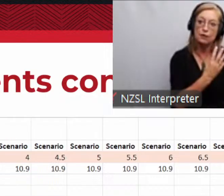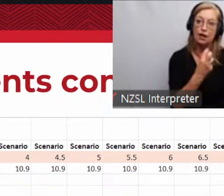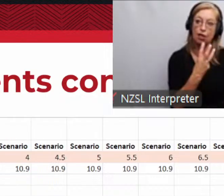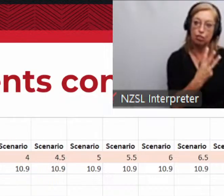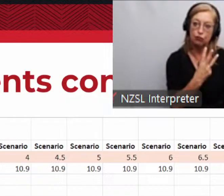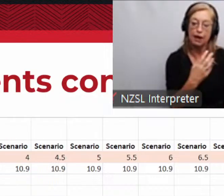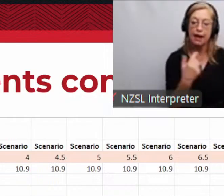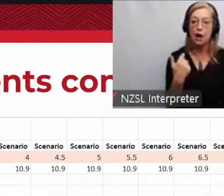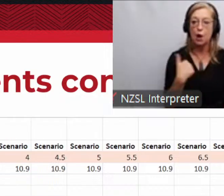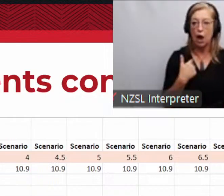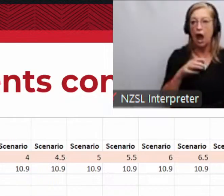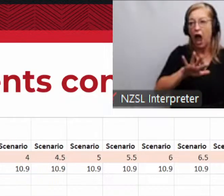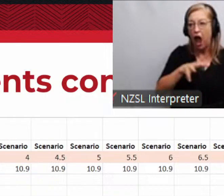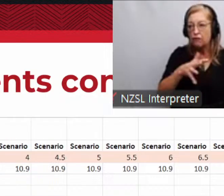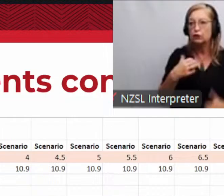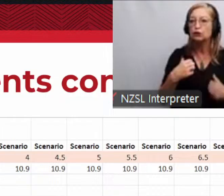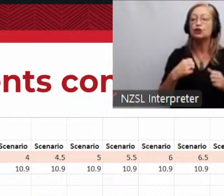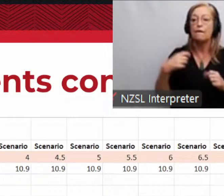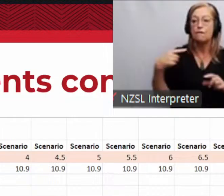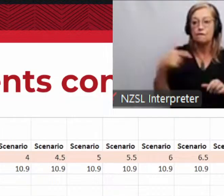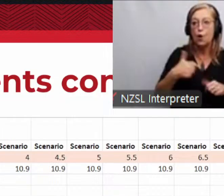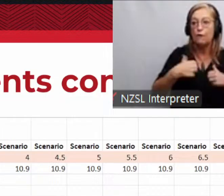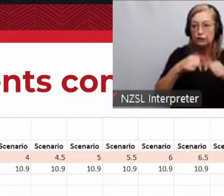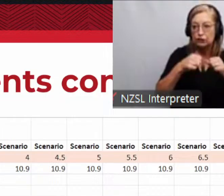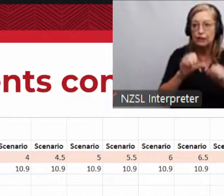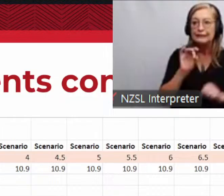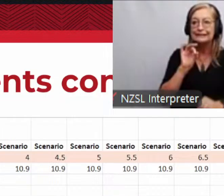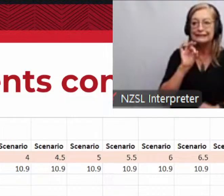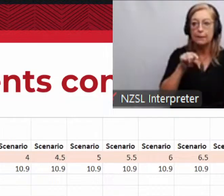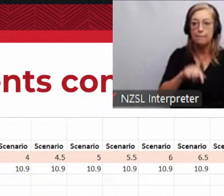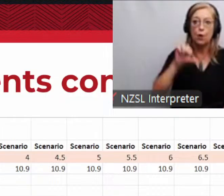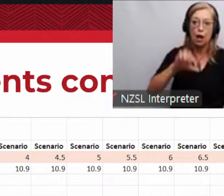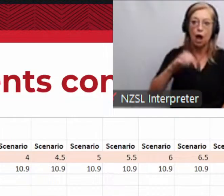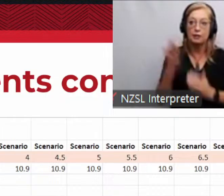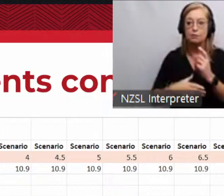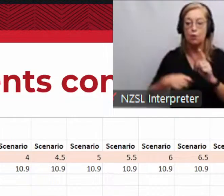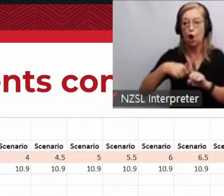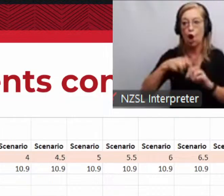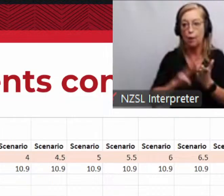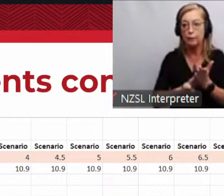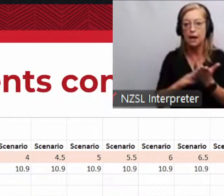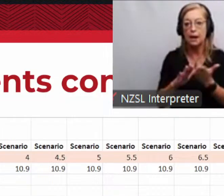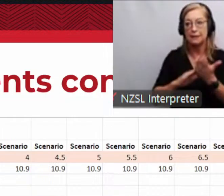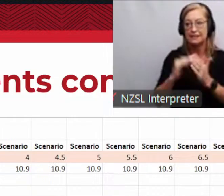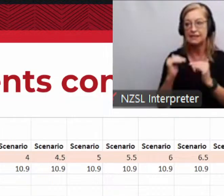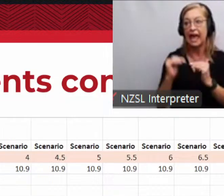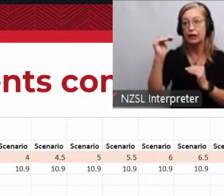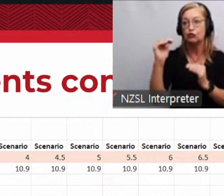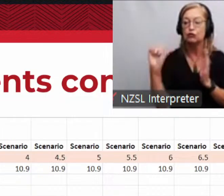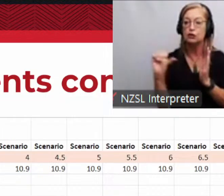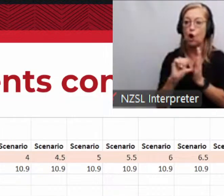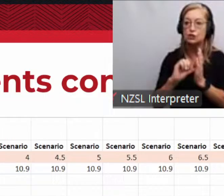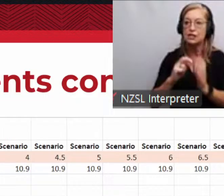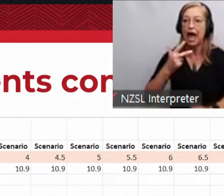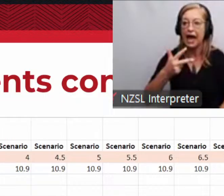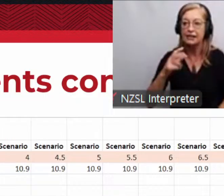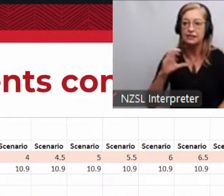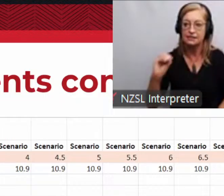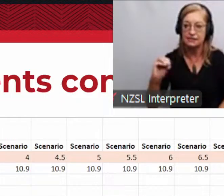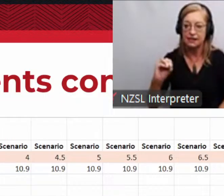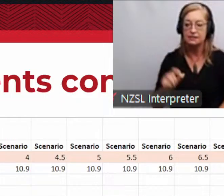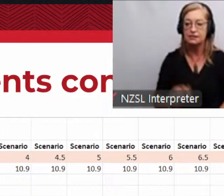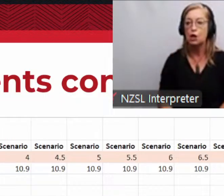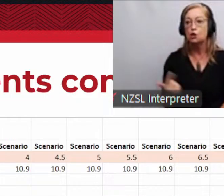of 10.9 kilometres per litre, and that comes out as an increased fuel cost of 8 cents. So we're just going to be adding